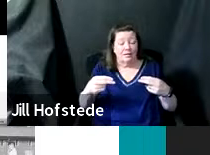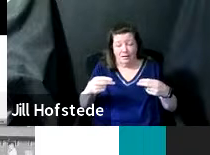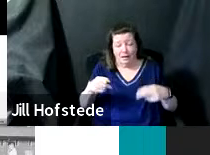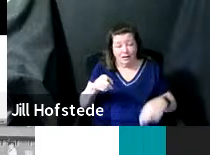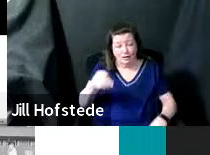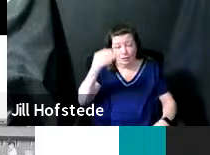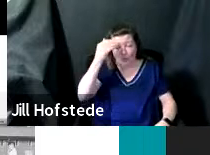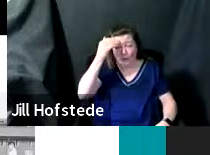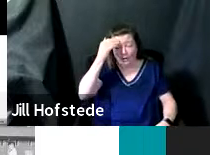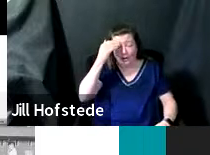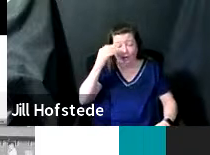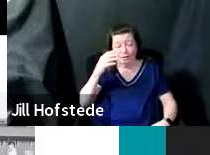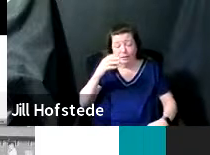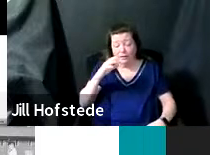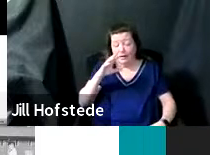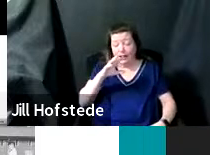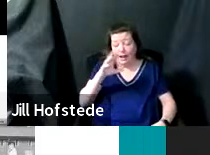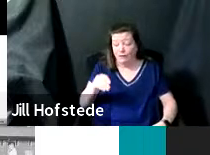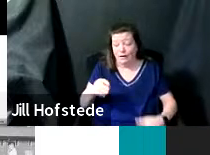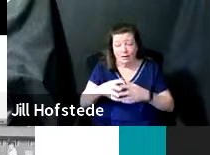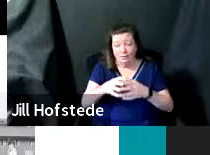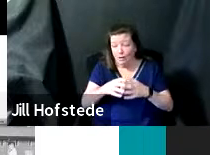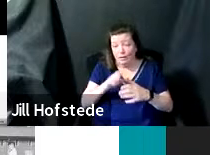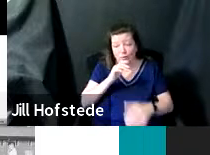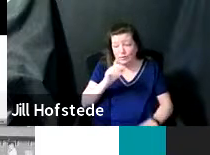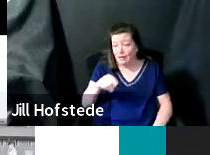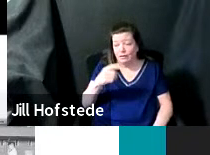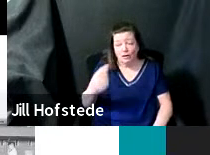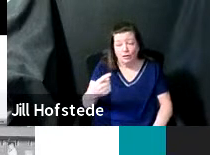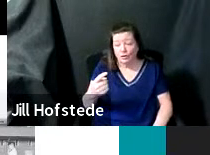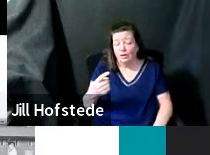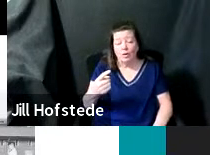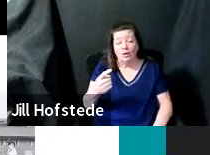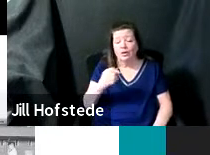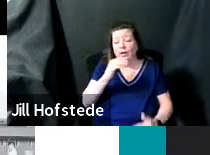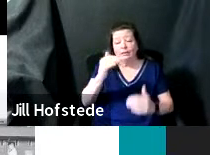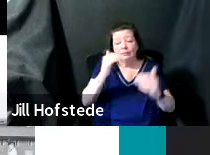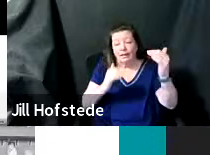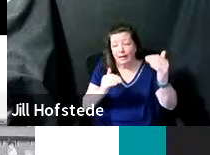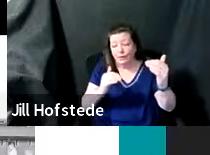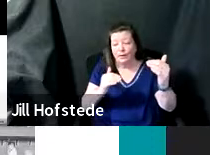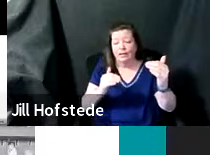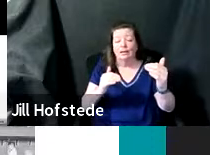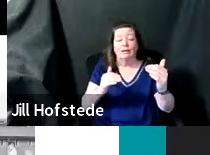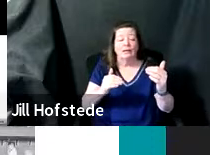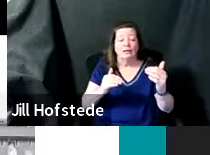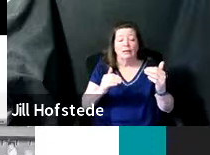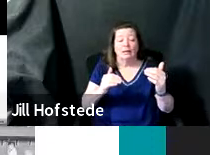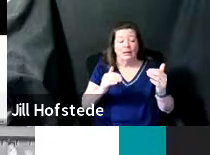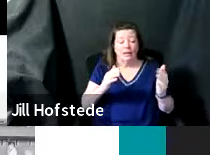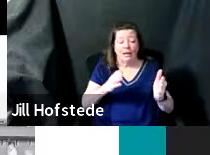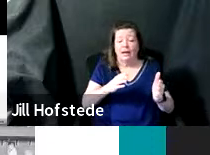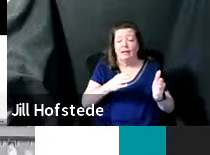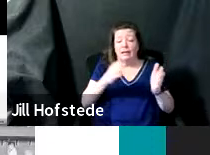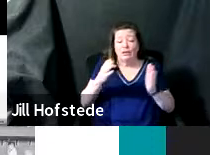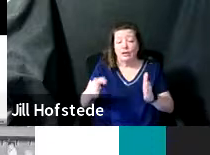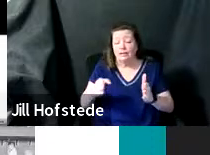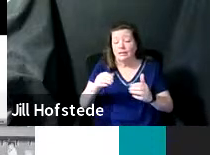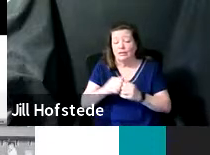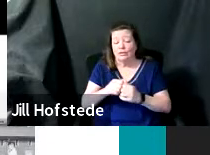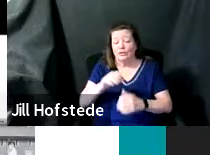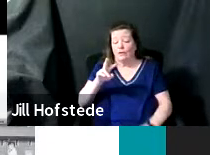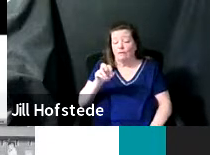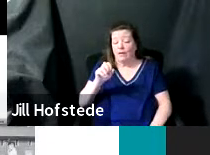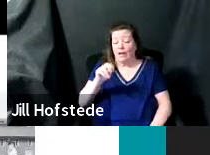like the African American community was not the only one who experienced inequity, and almost adjacent to the Vanport neighborhood was